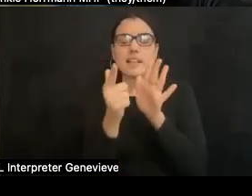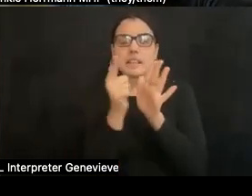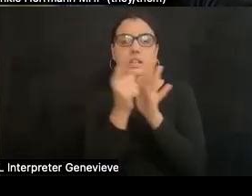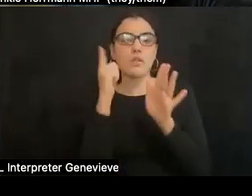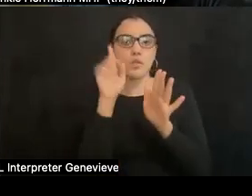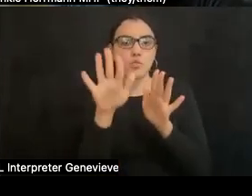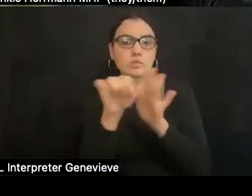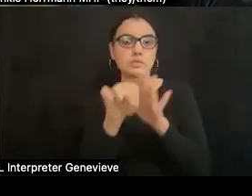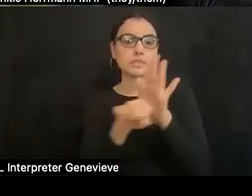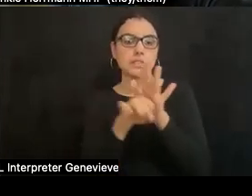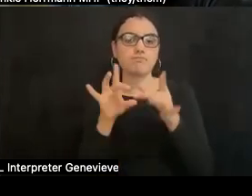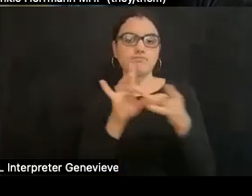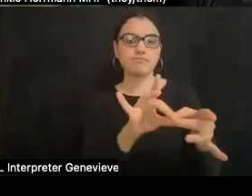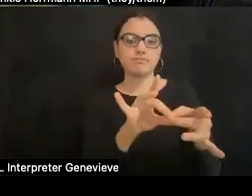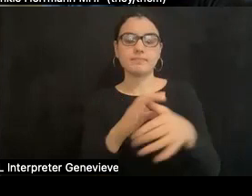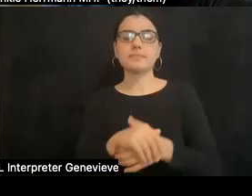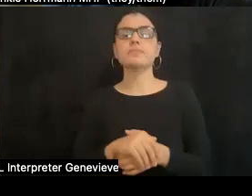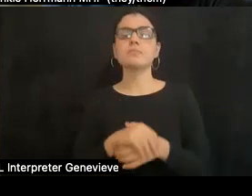Cool.